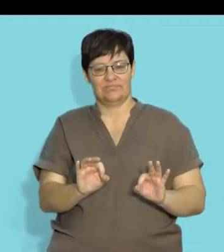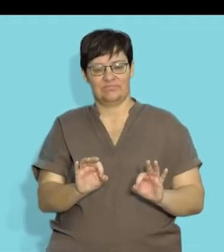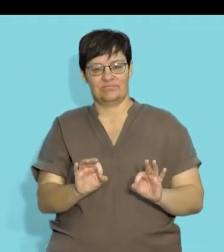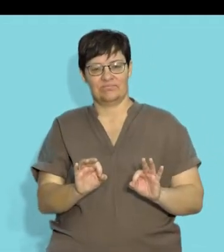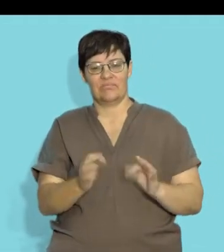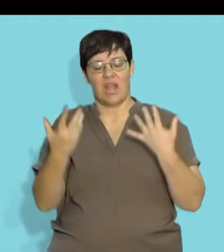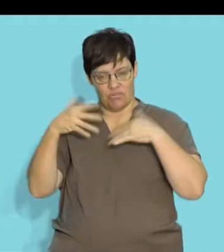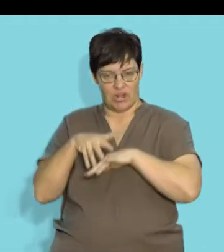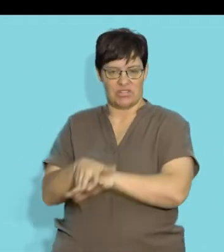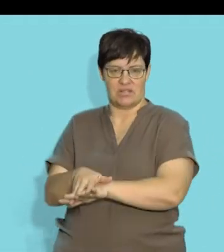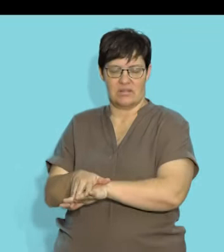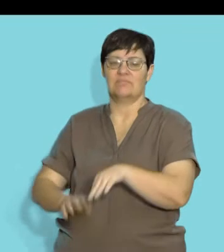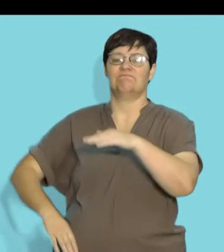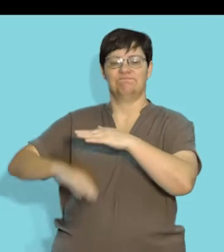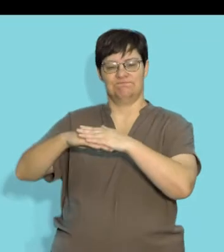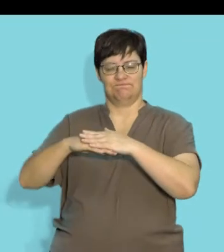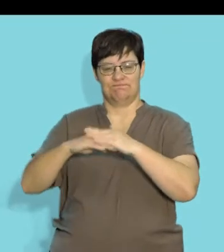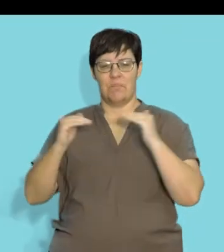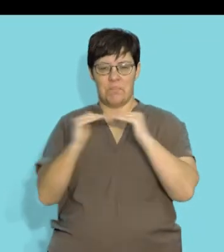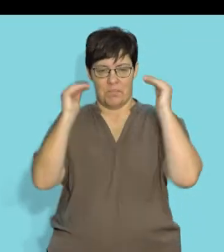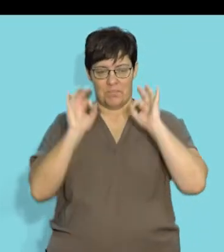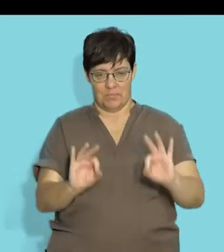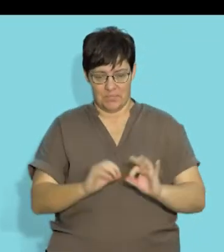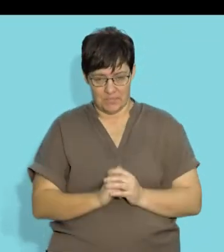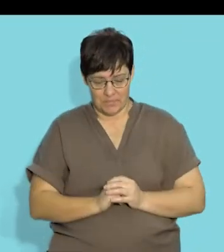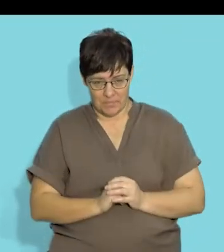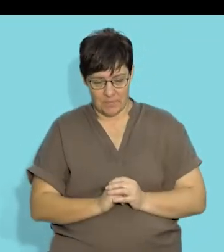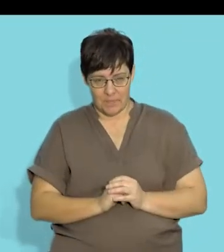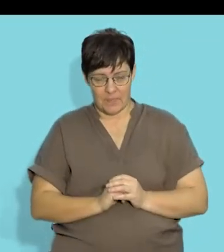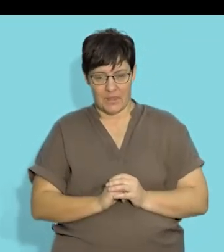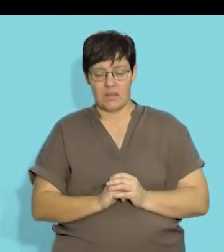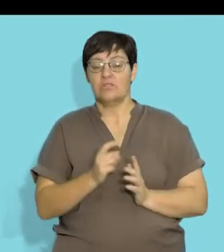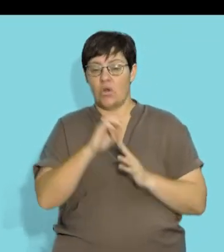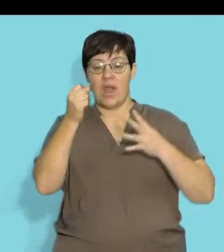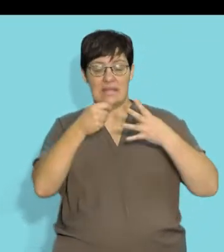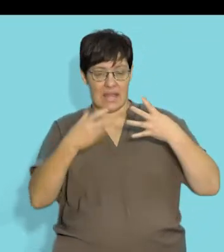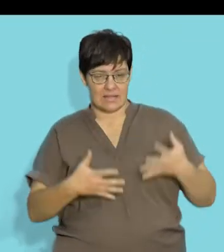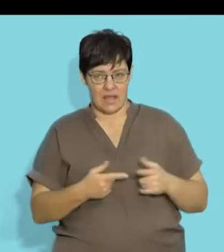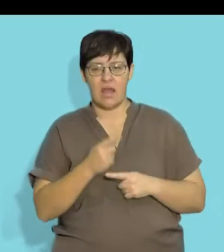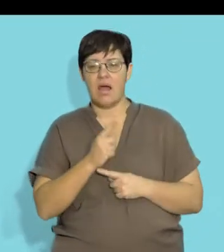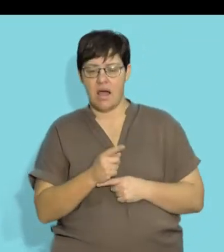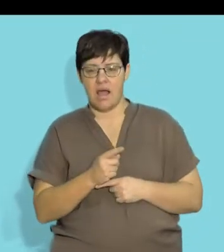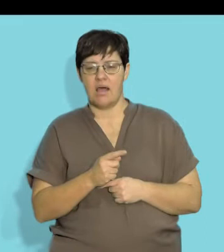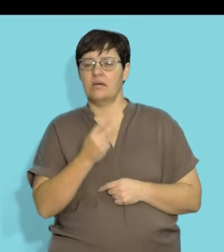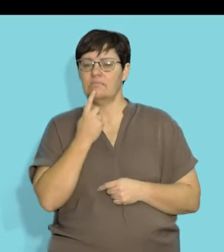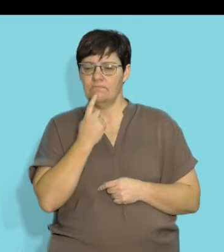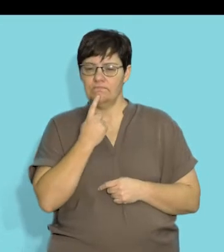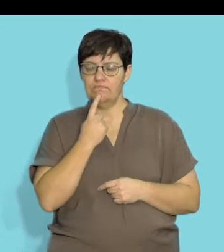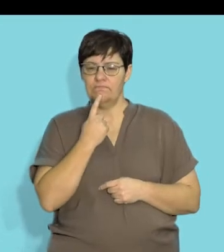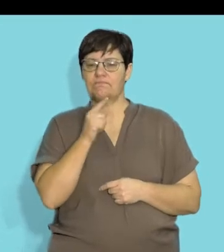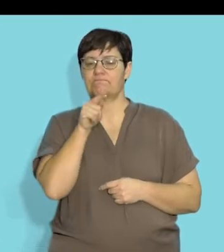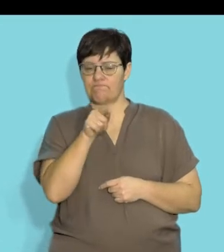actually, then the reaction is actually reached the equivalence point. Okay, so the indicator qualitatively, I